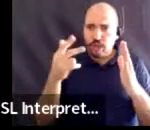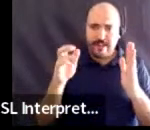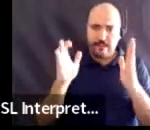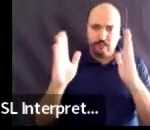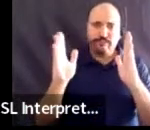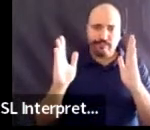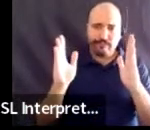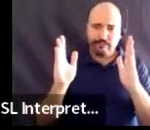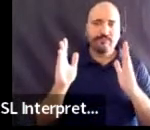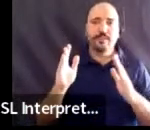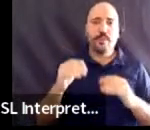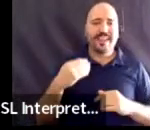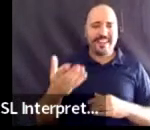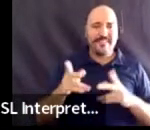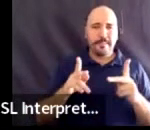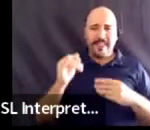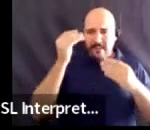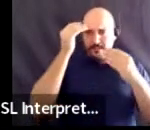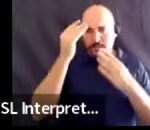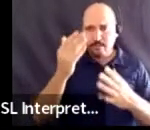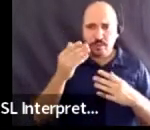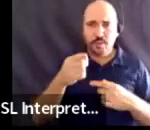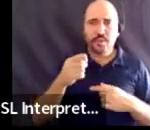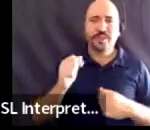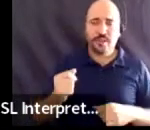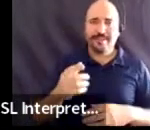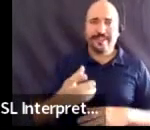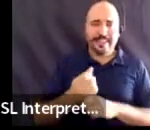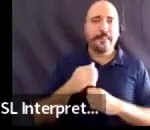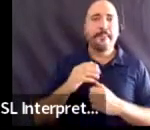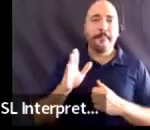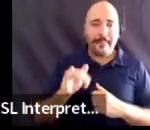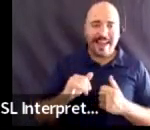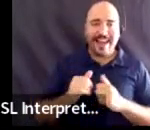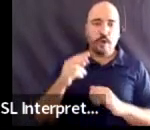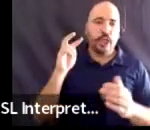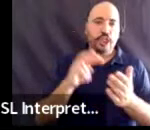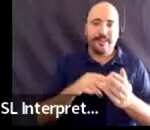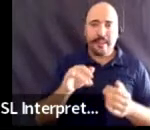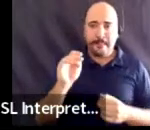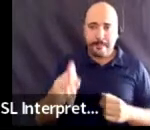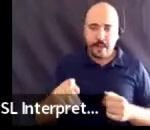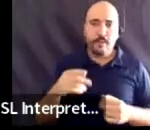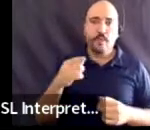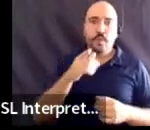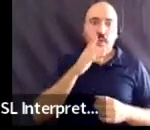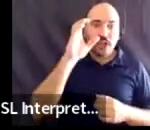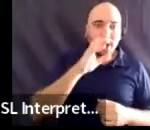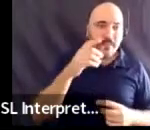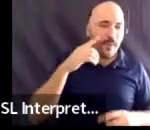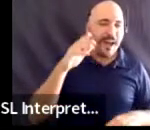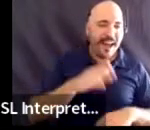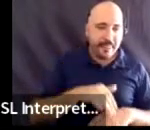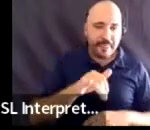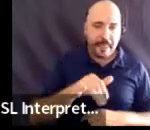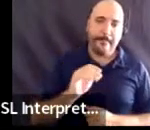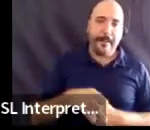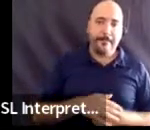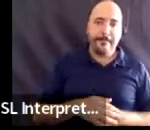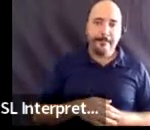give folks that information that you would be able to get by looking at the map, or you would be looking for on that map.